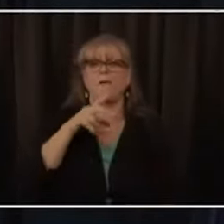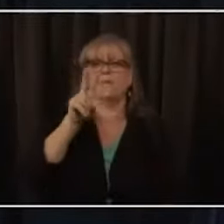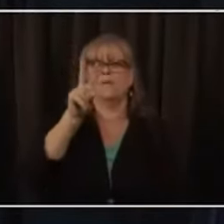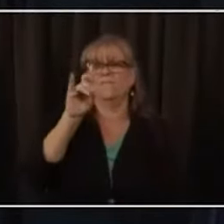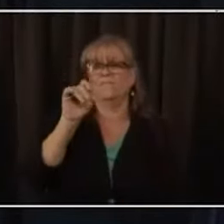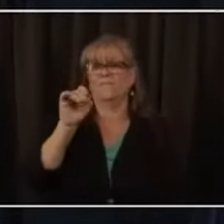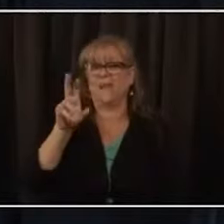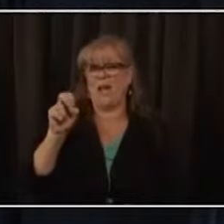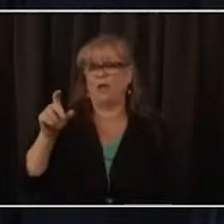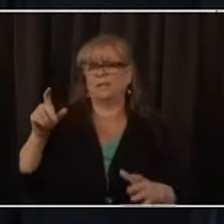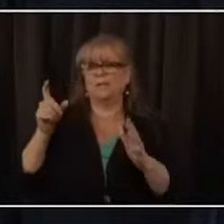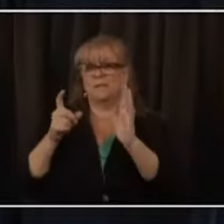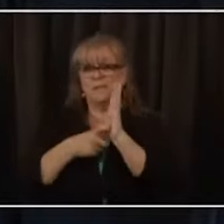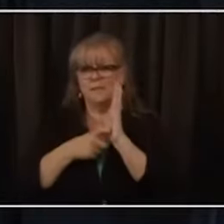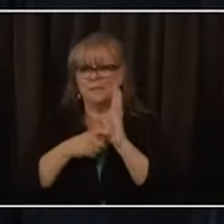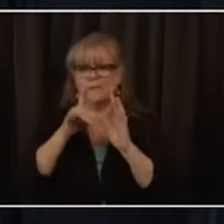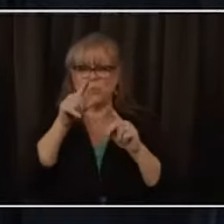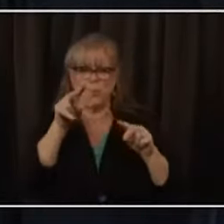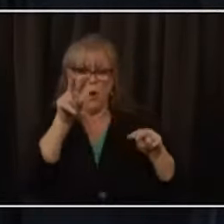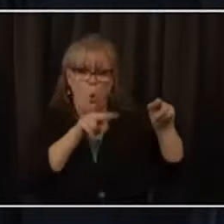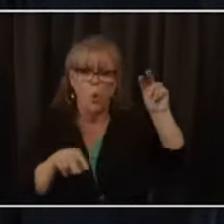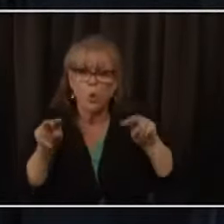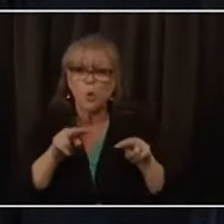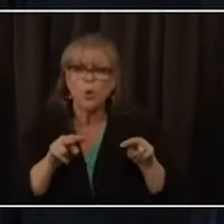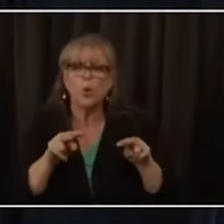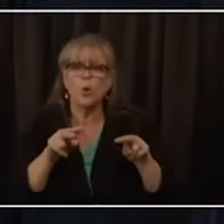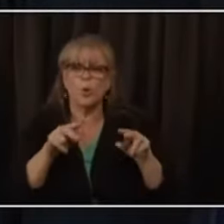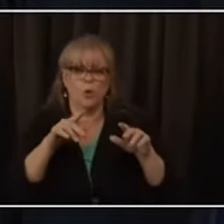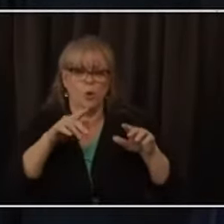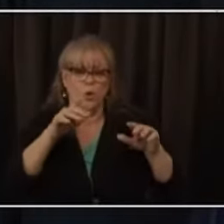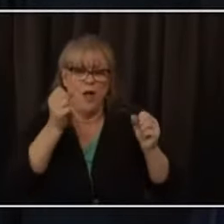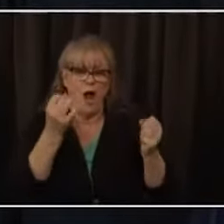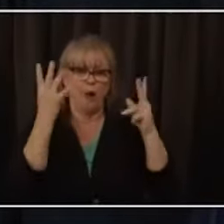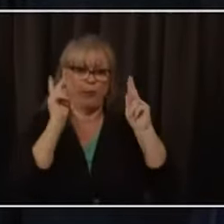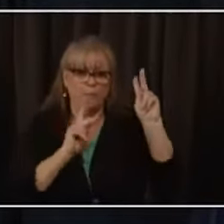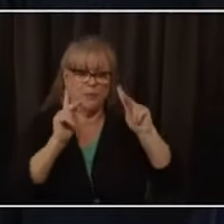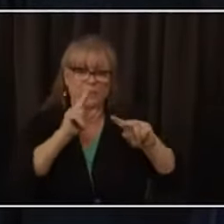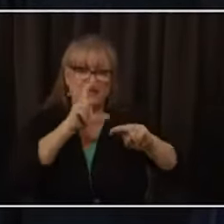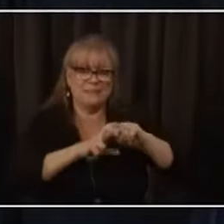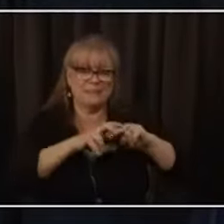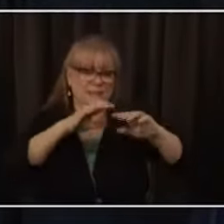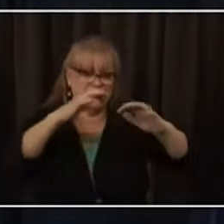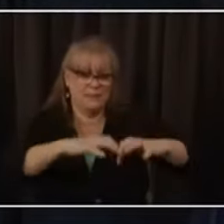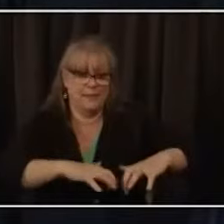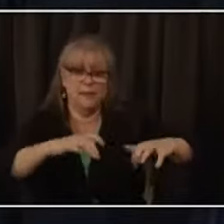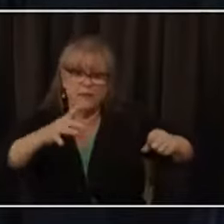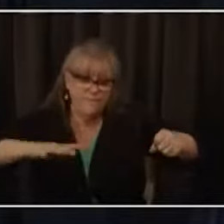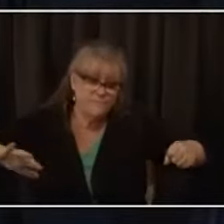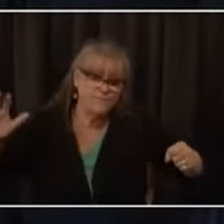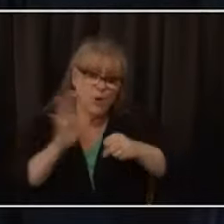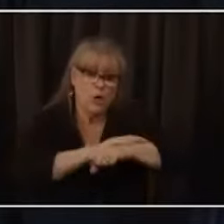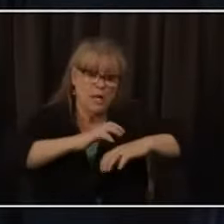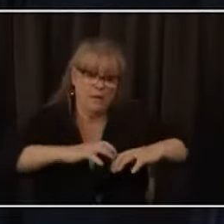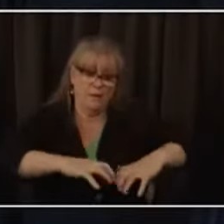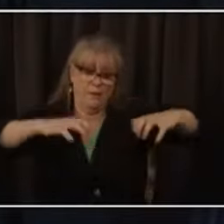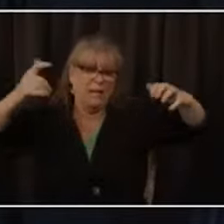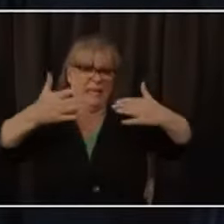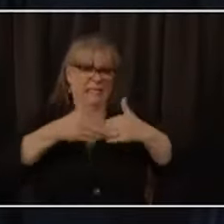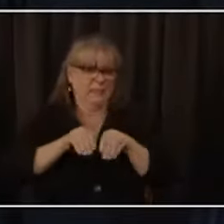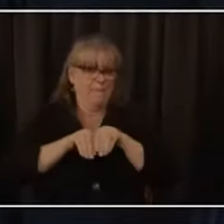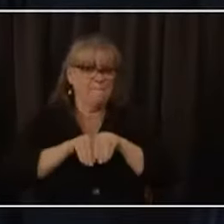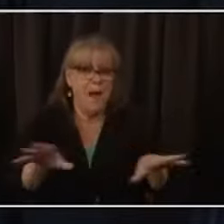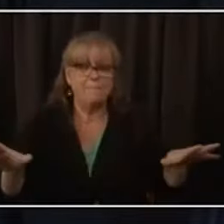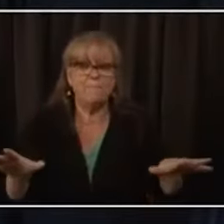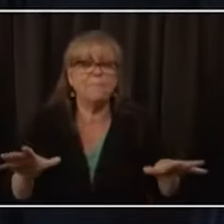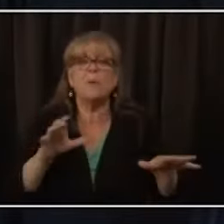a deadly mass spreader event. And so that is really the goal of the state, working with our local governments to